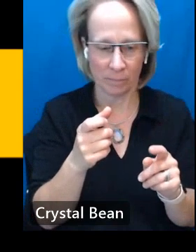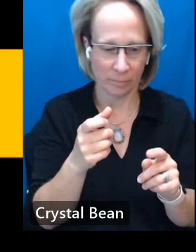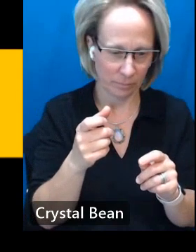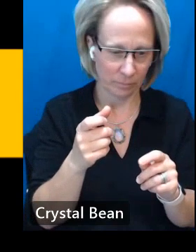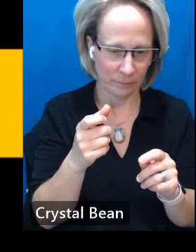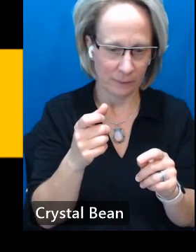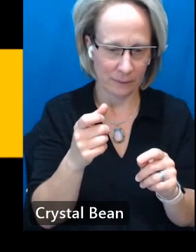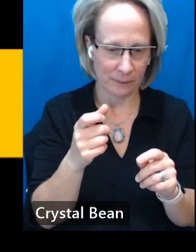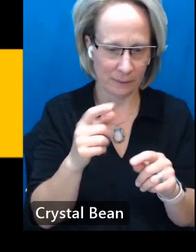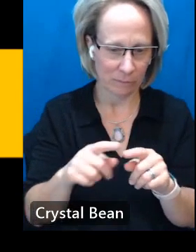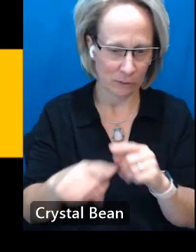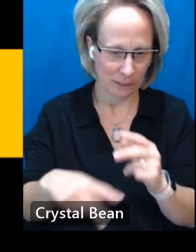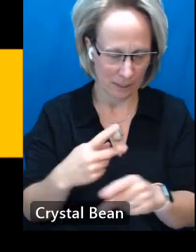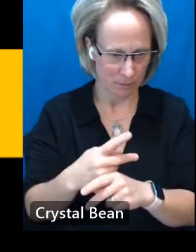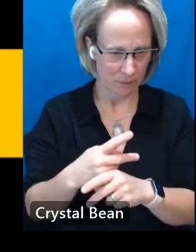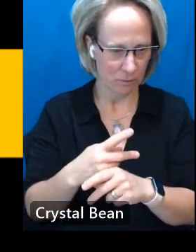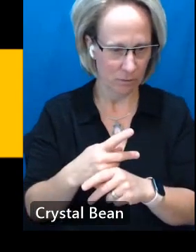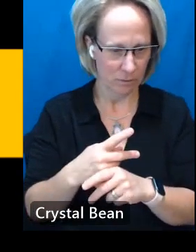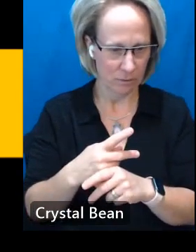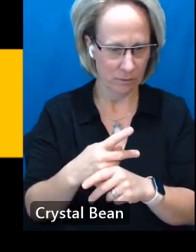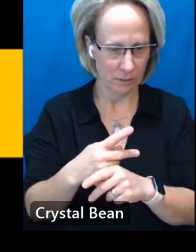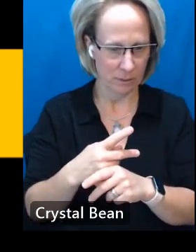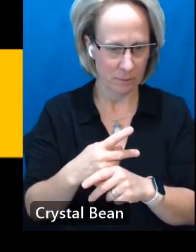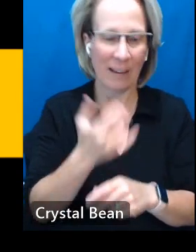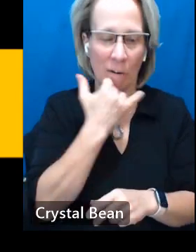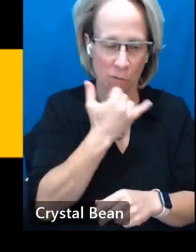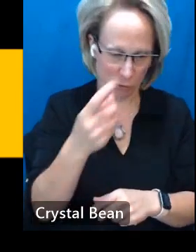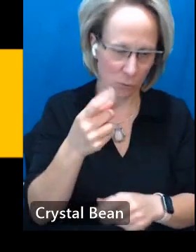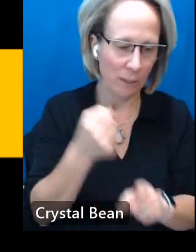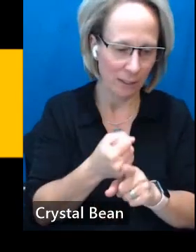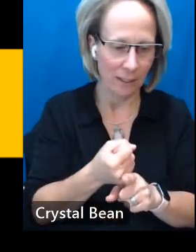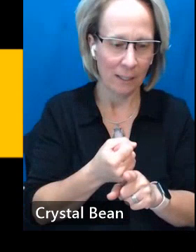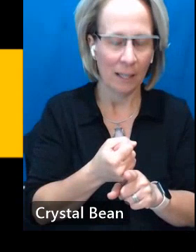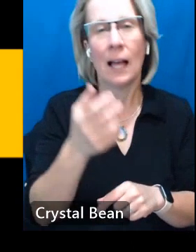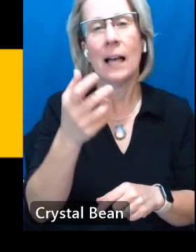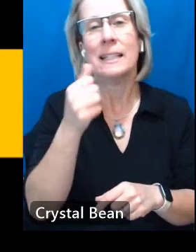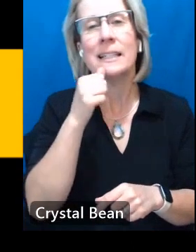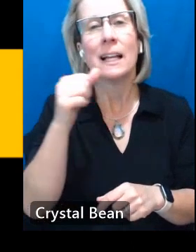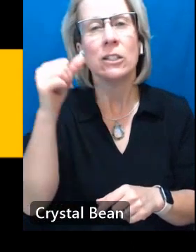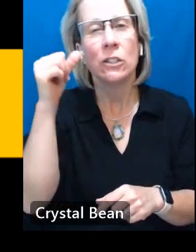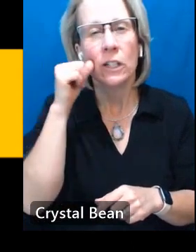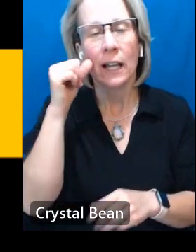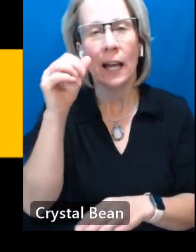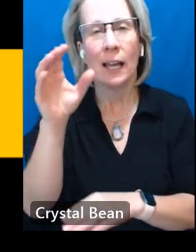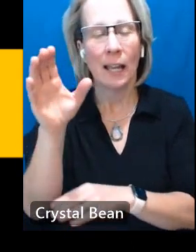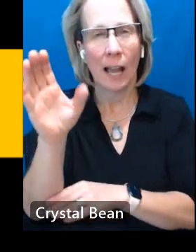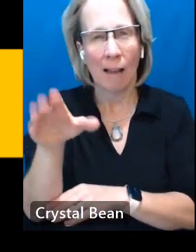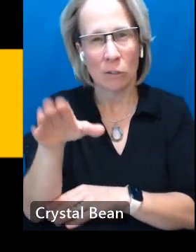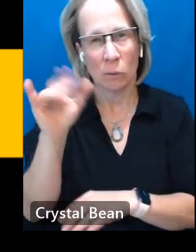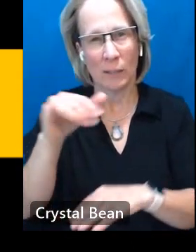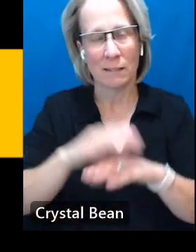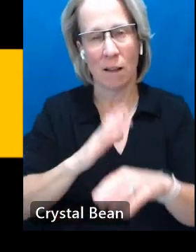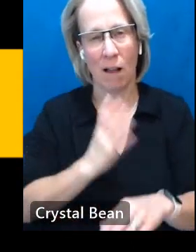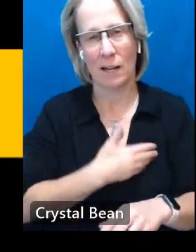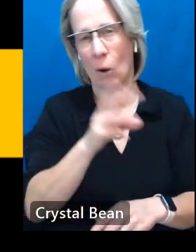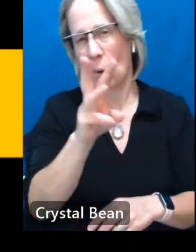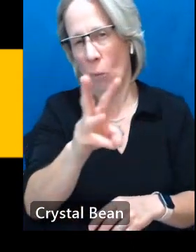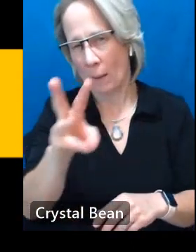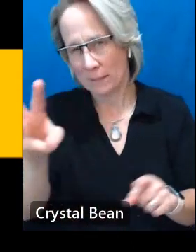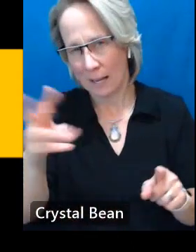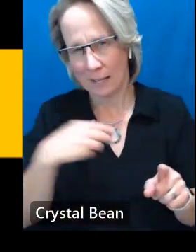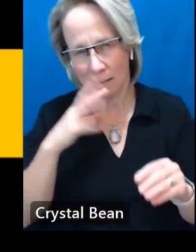bar error page that I referenced last night, or sorry, yesterday afternoon. That's on our website. But anyway, here's a few